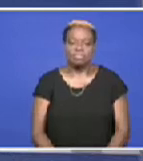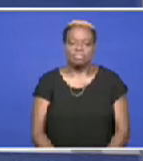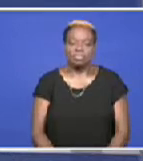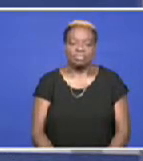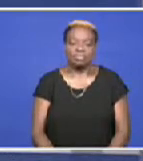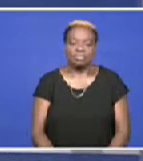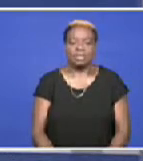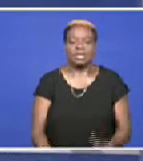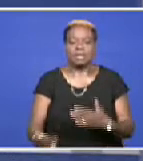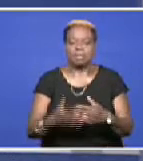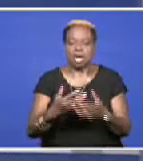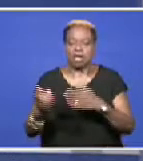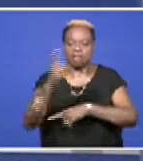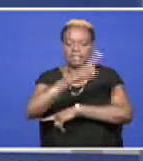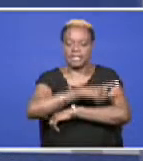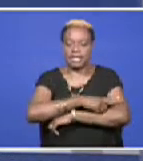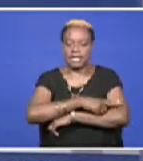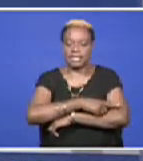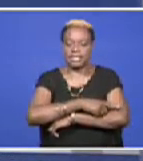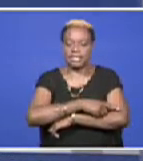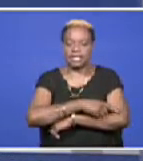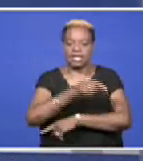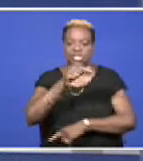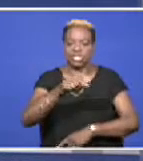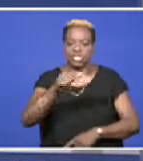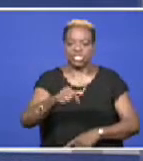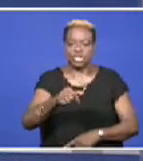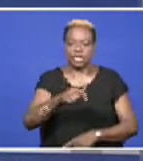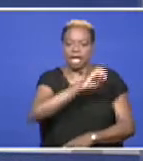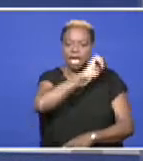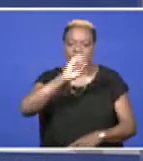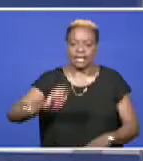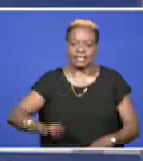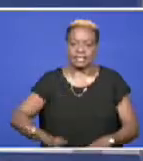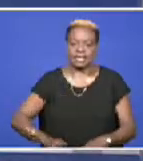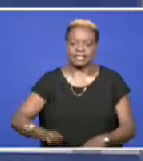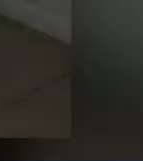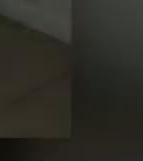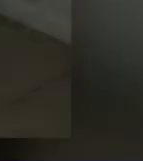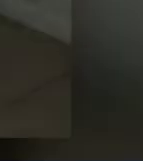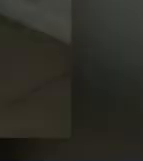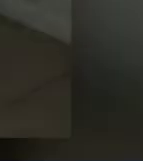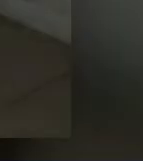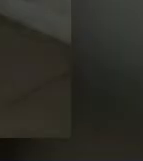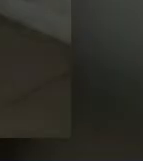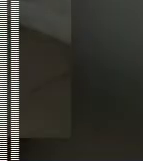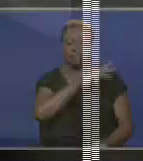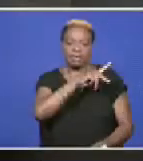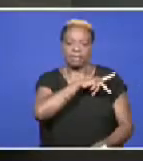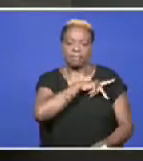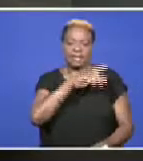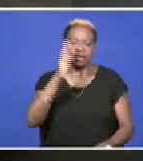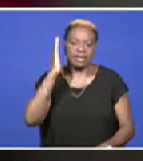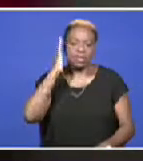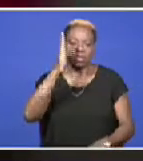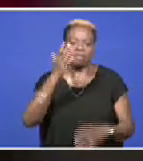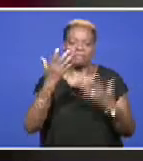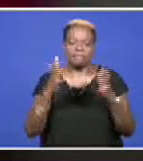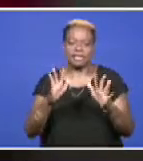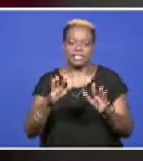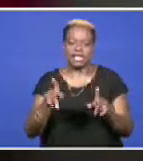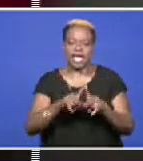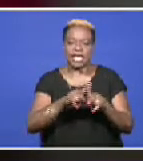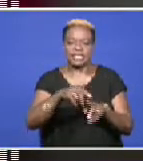Well, in a matter of days, Governor General Her Excellency the Most Honorable Dame Marguerite Pendling will end her tenure as a Queen's representative. This